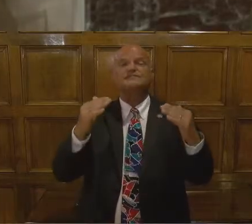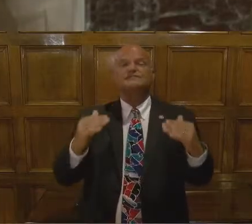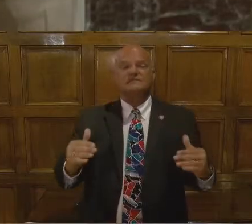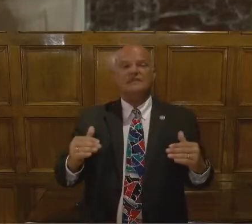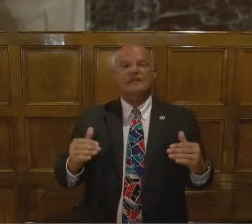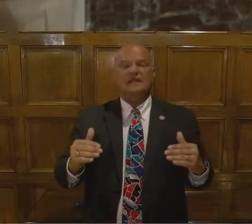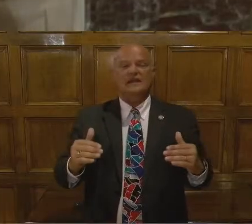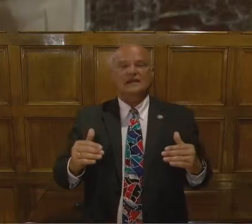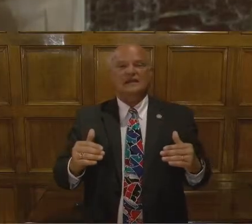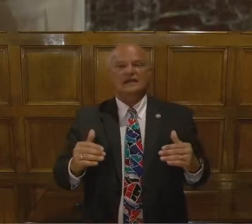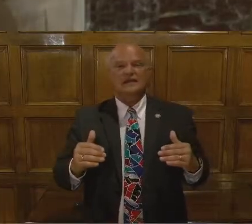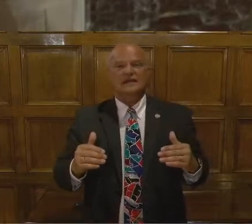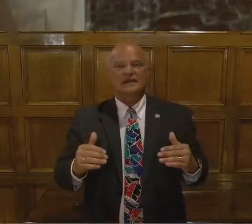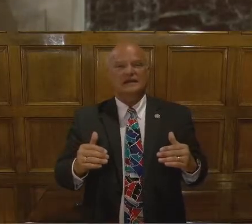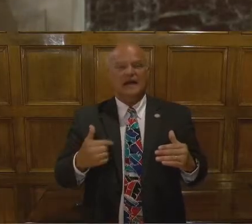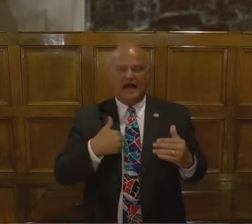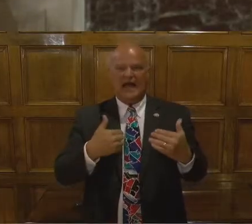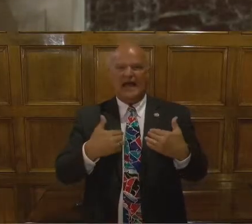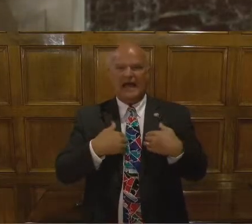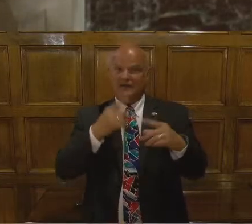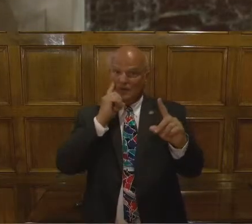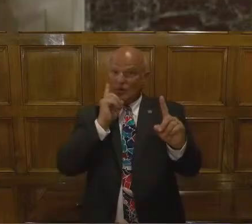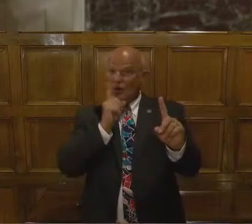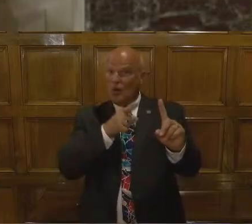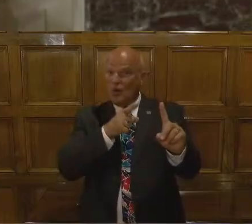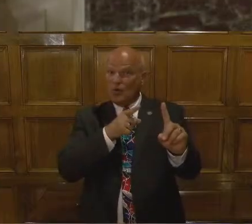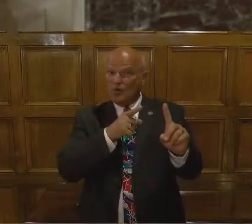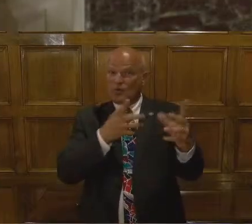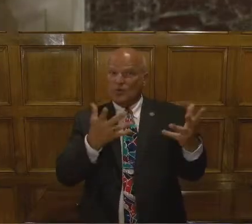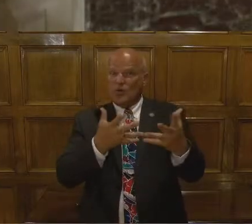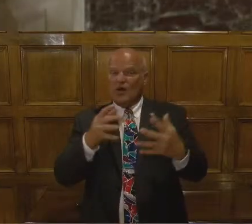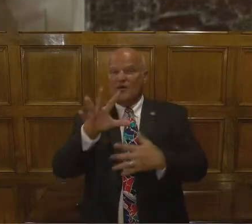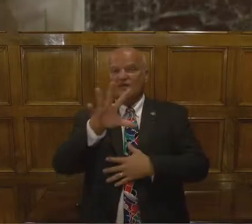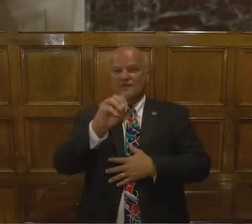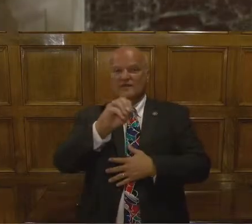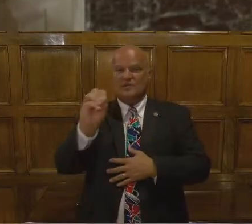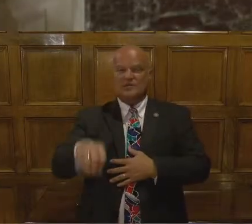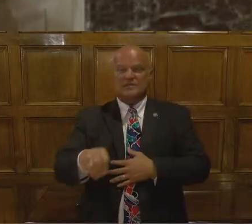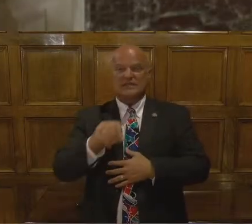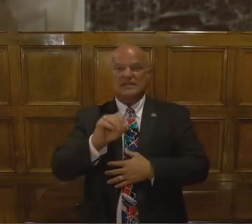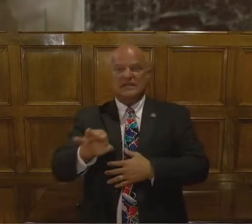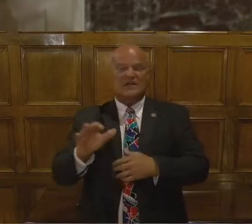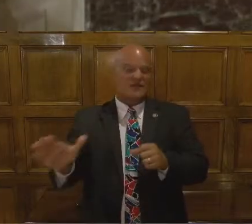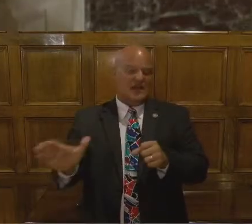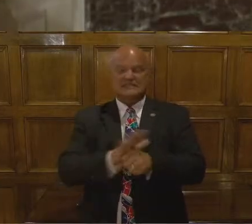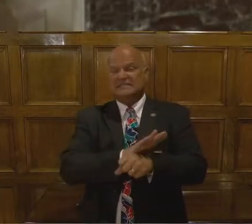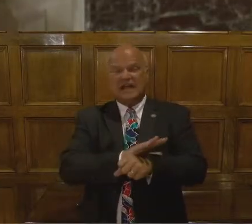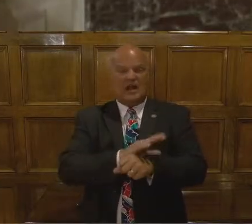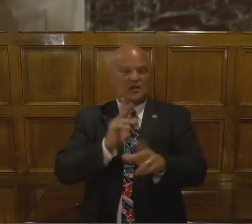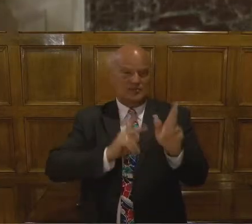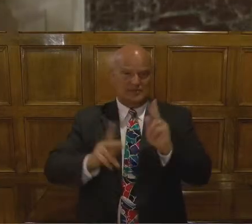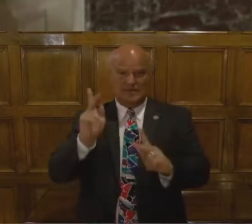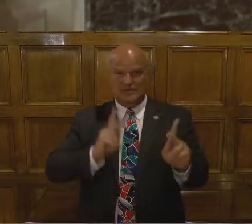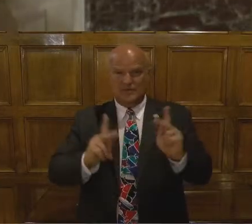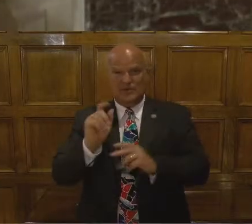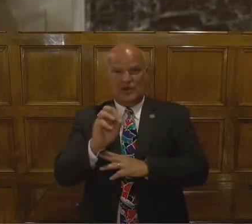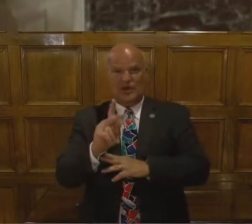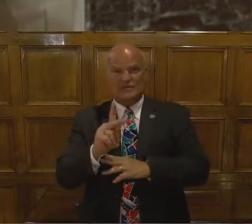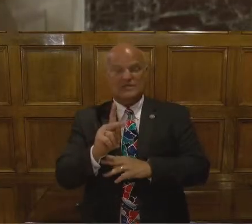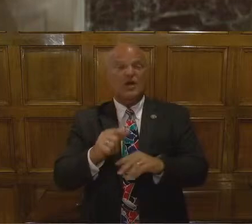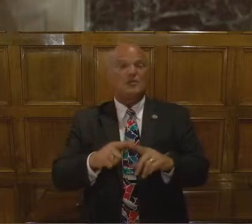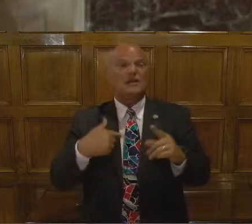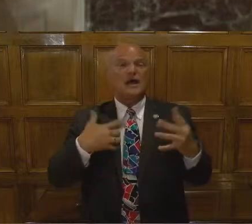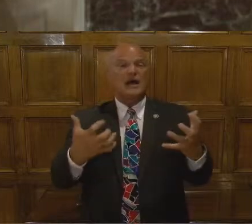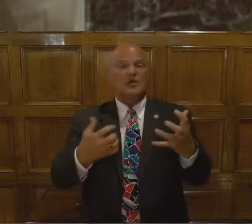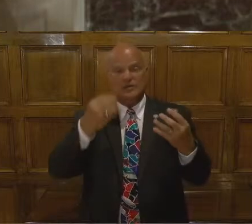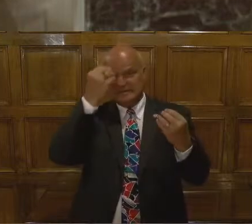course, I have a goal of 50% of our entire population. But I wanted